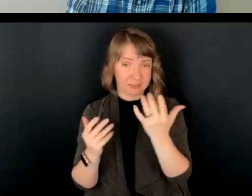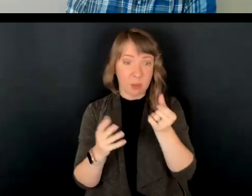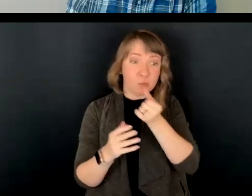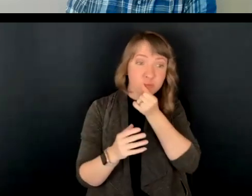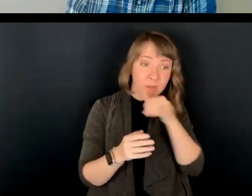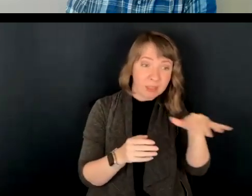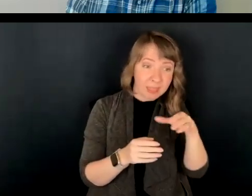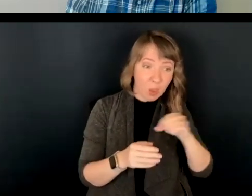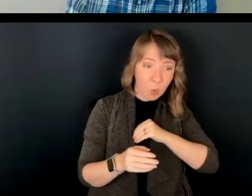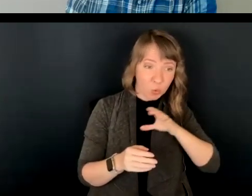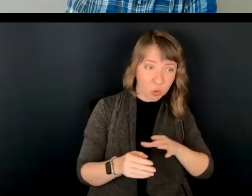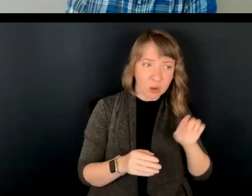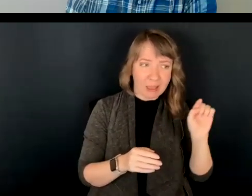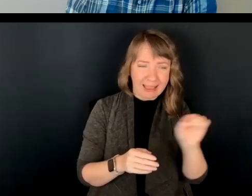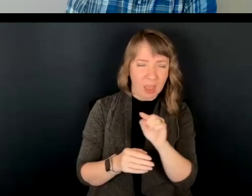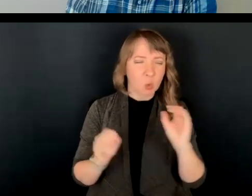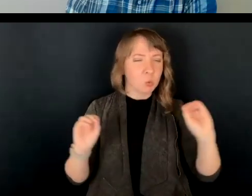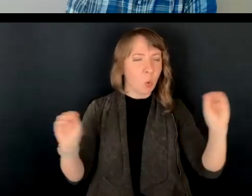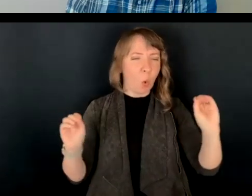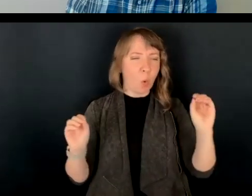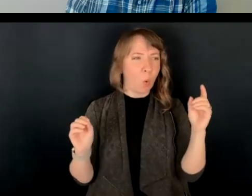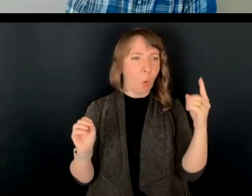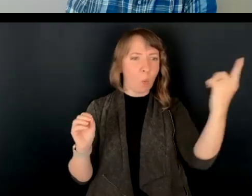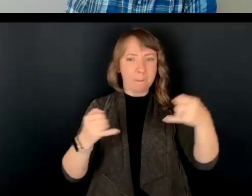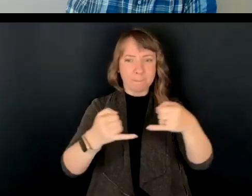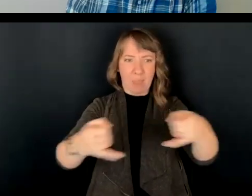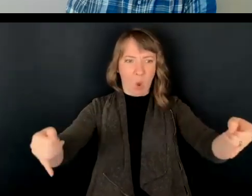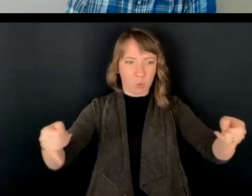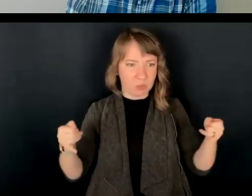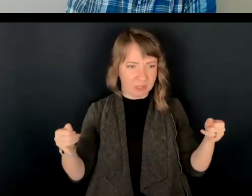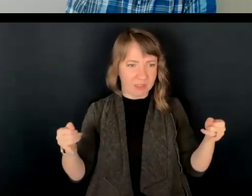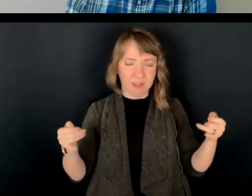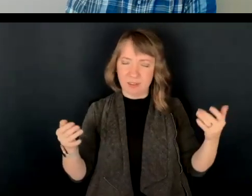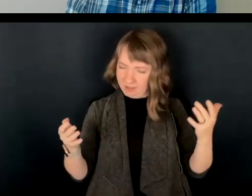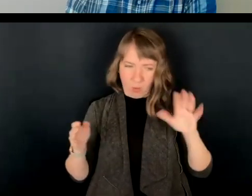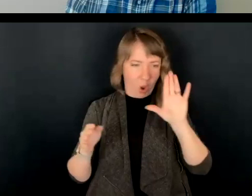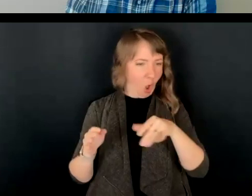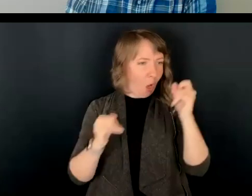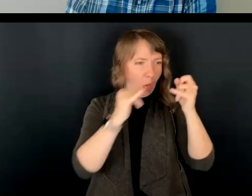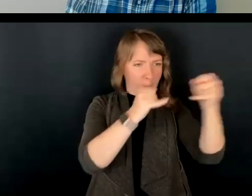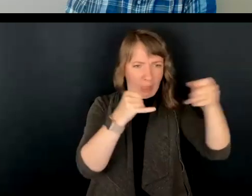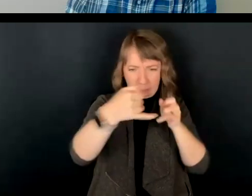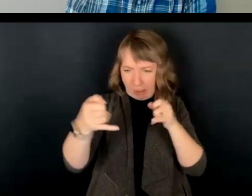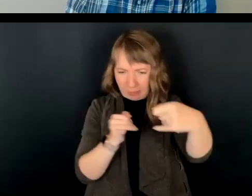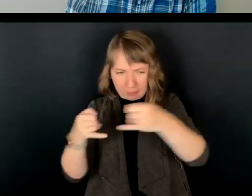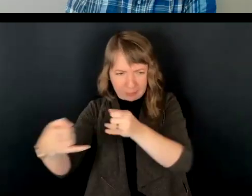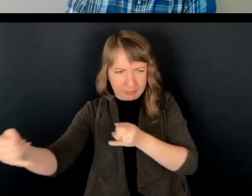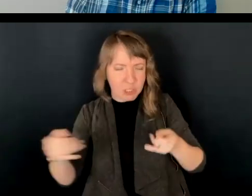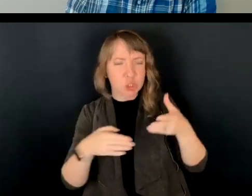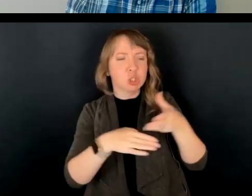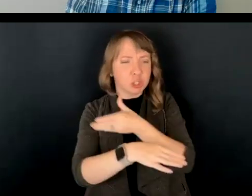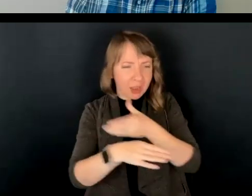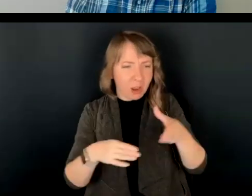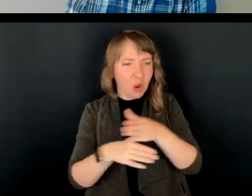landowners there's no continuous boundary. We're all fragmented and we all share the same landscapes and ecosystems out